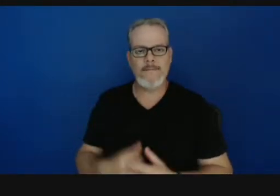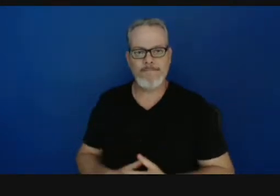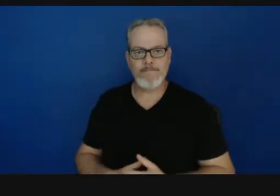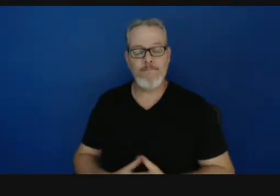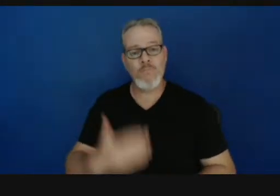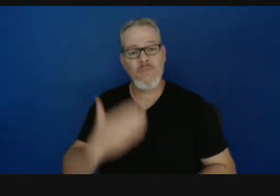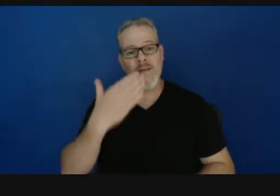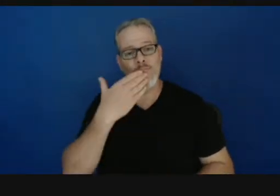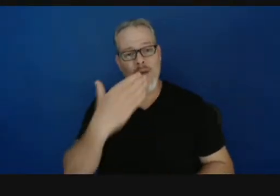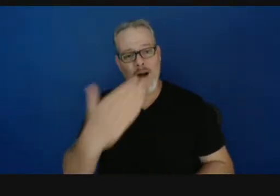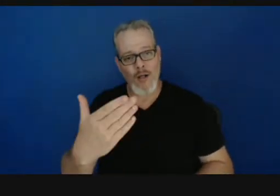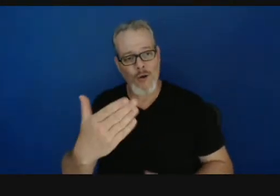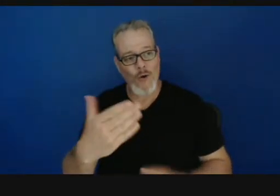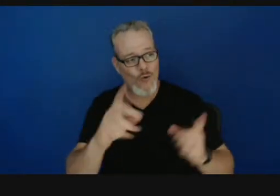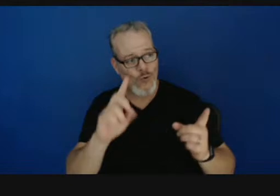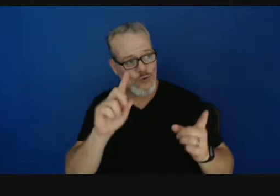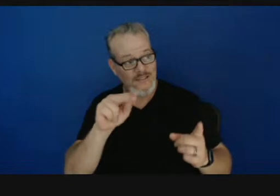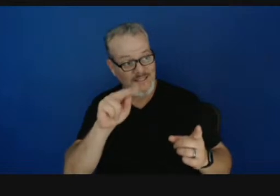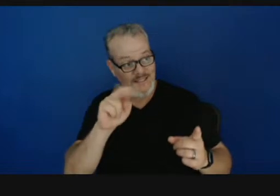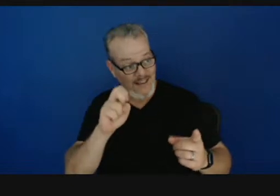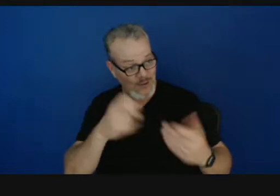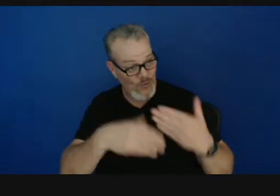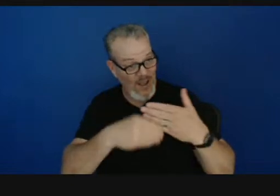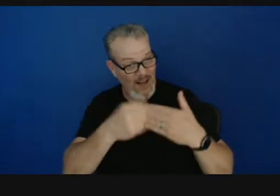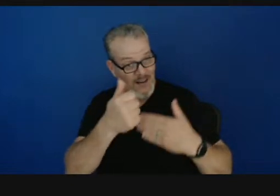Mahalo, you guys. Dane, anything else?